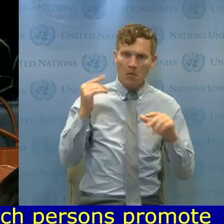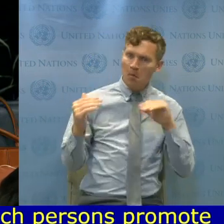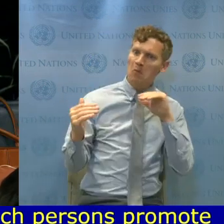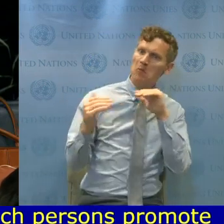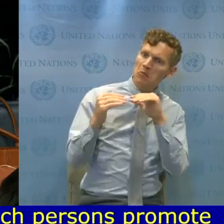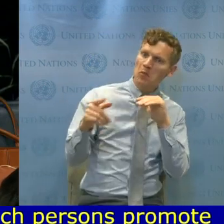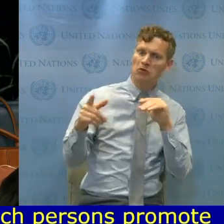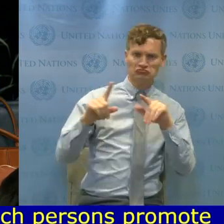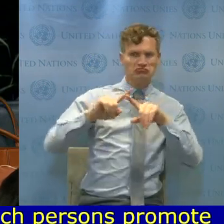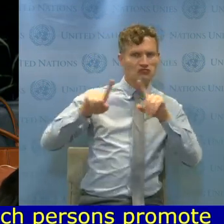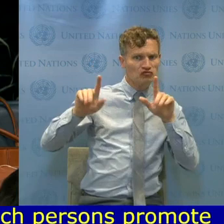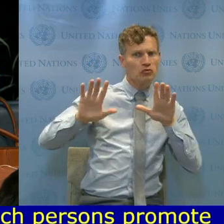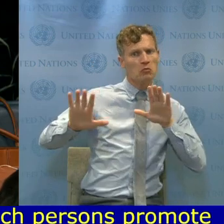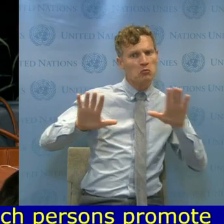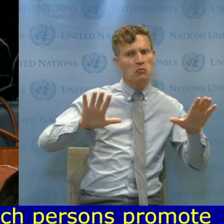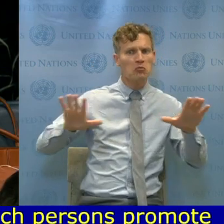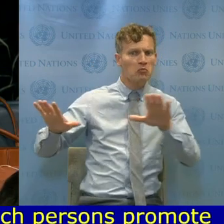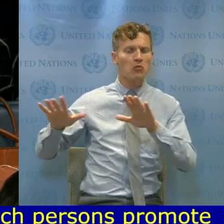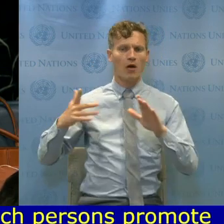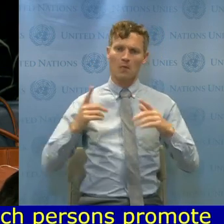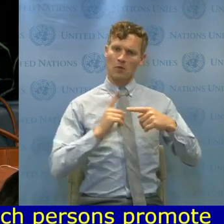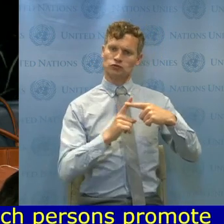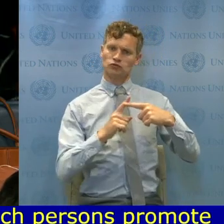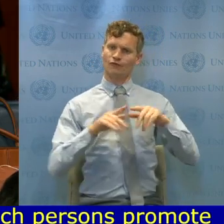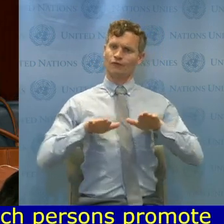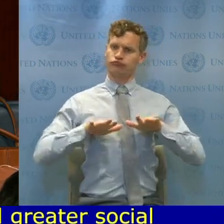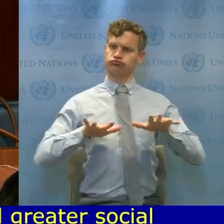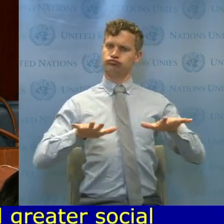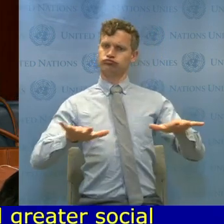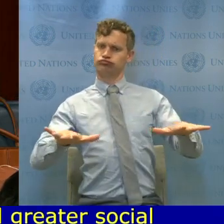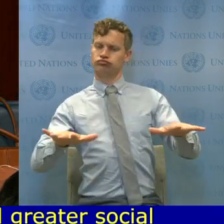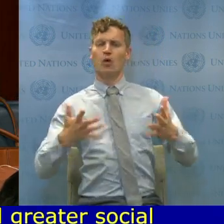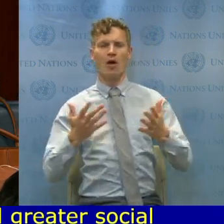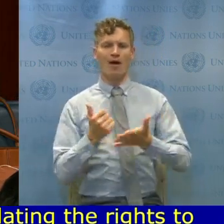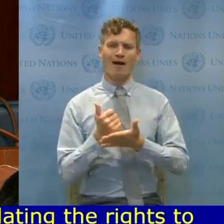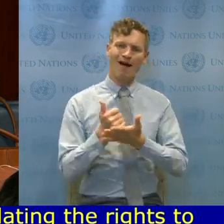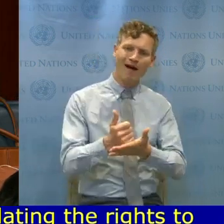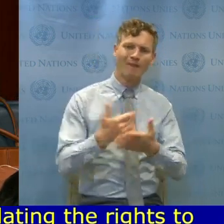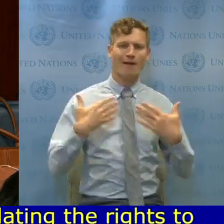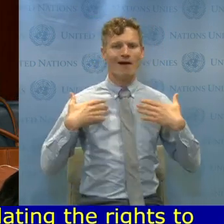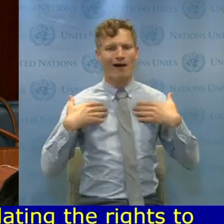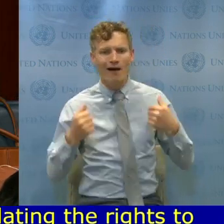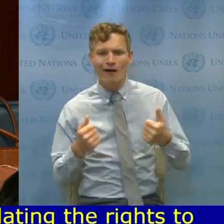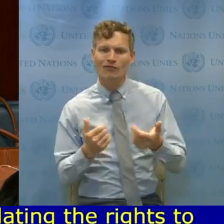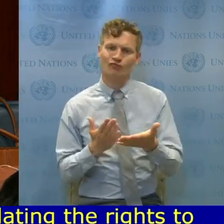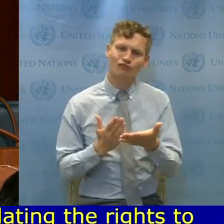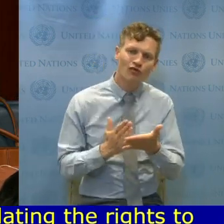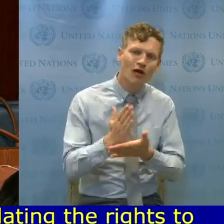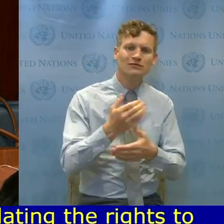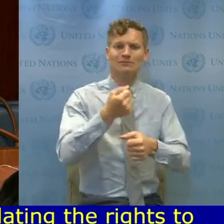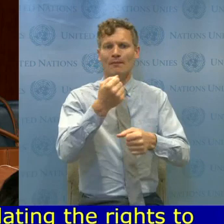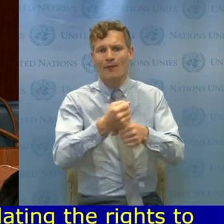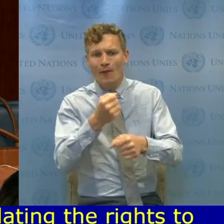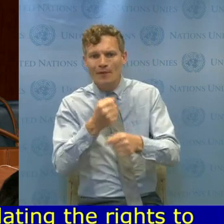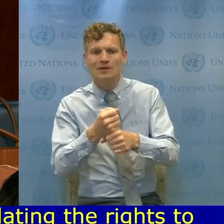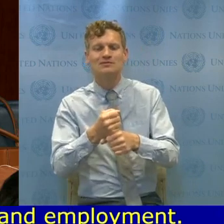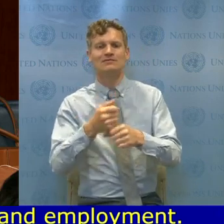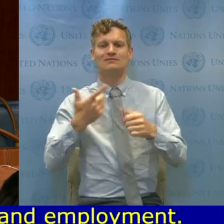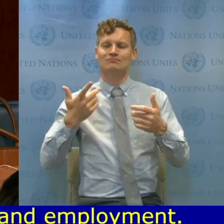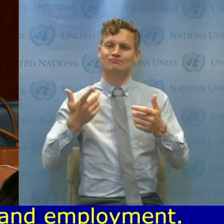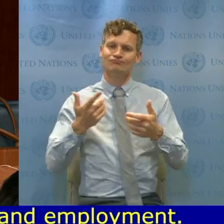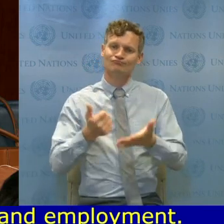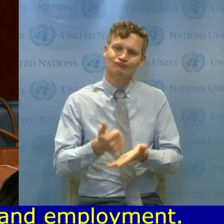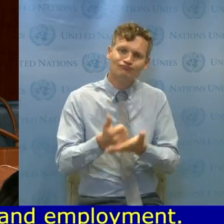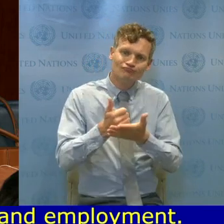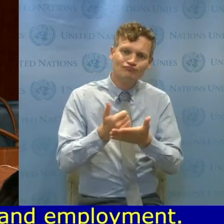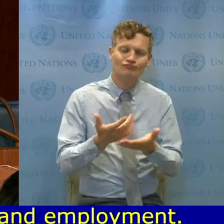rehabilitation and employment. In addition, Slovenia is striving through legislation and especially through the Personal Assistance